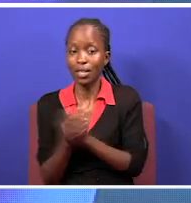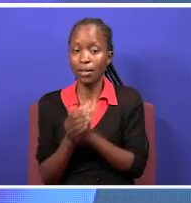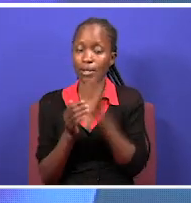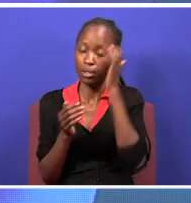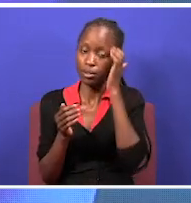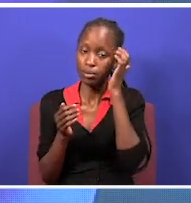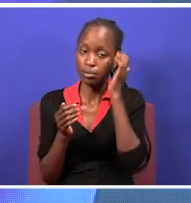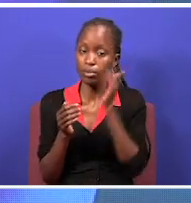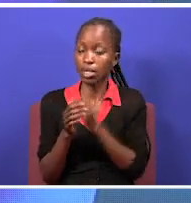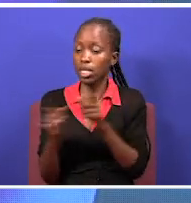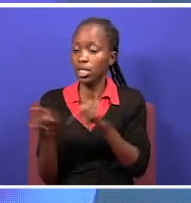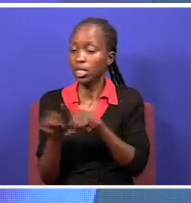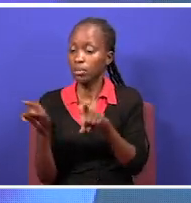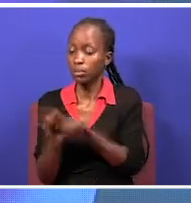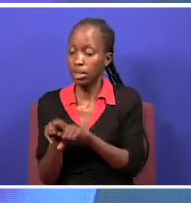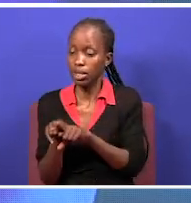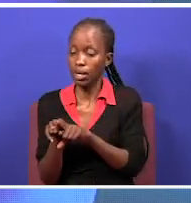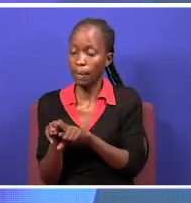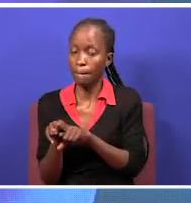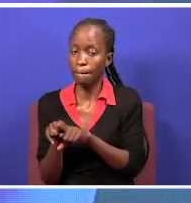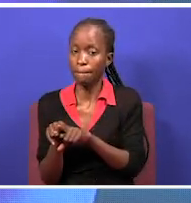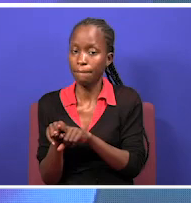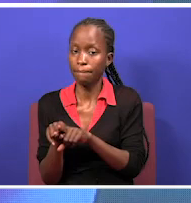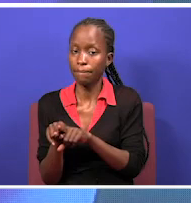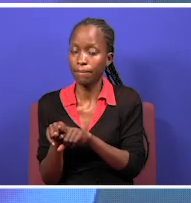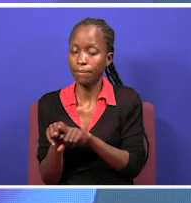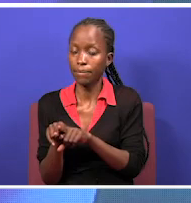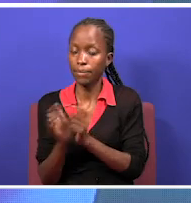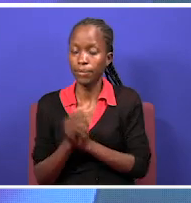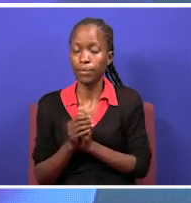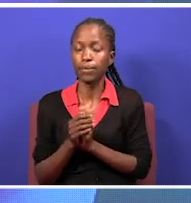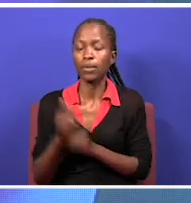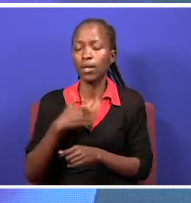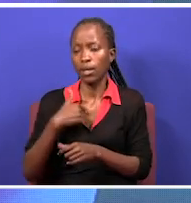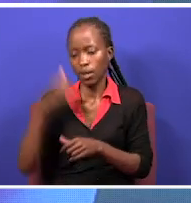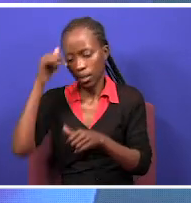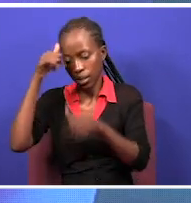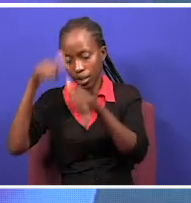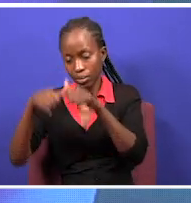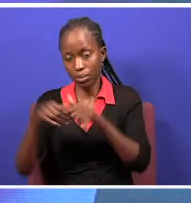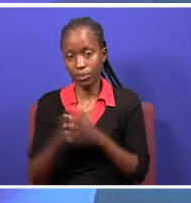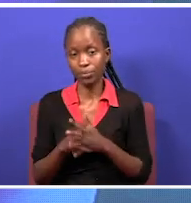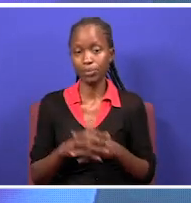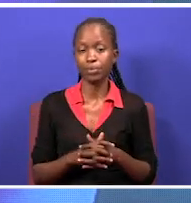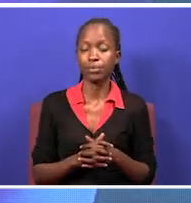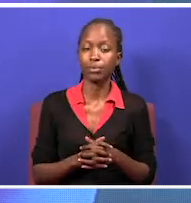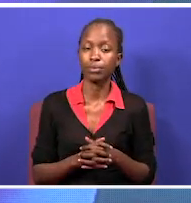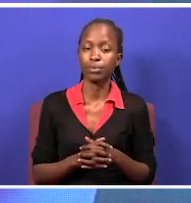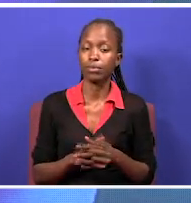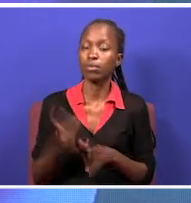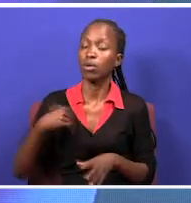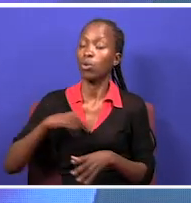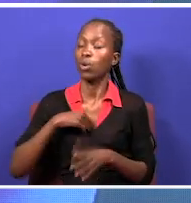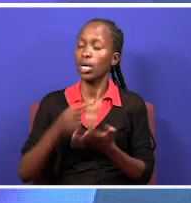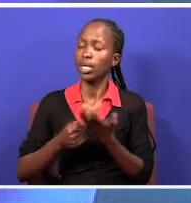it against the conduct that may be prevalent. I remember we were discussing,